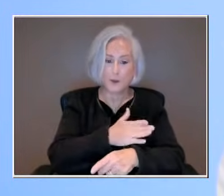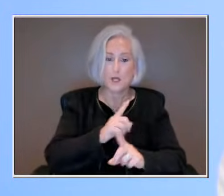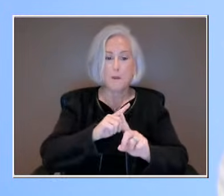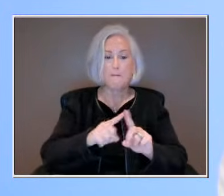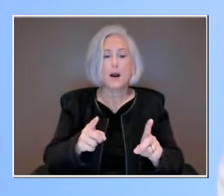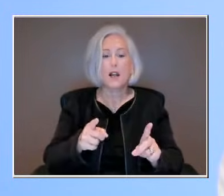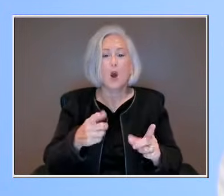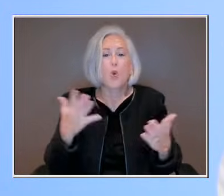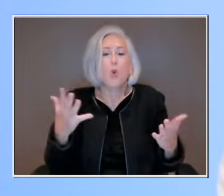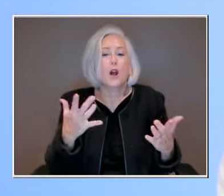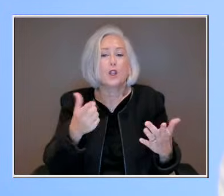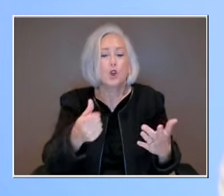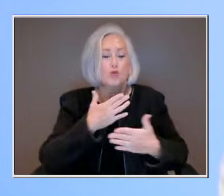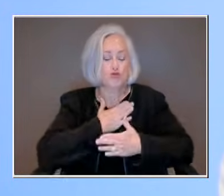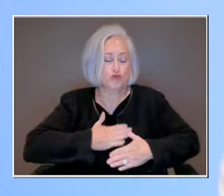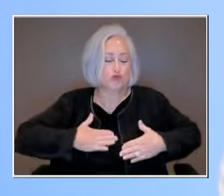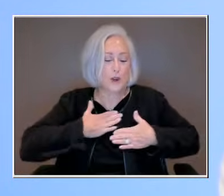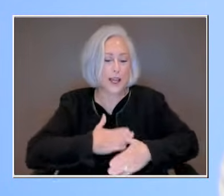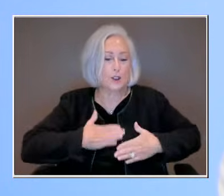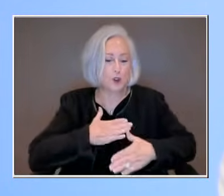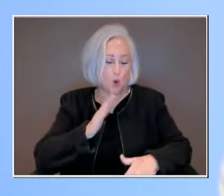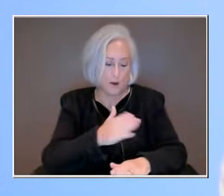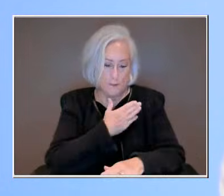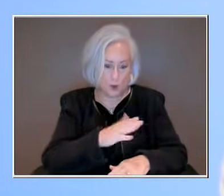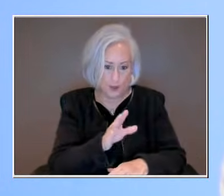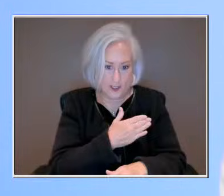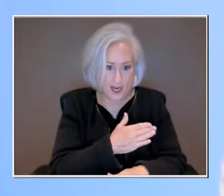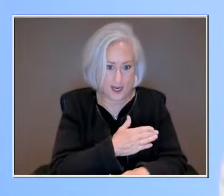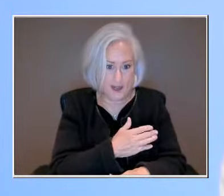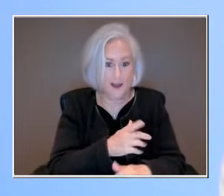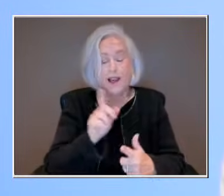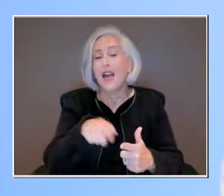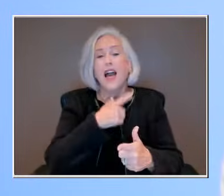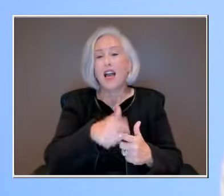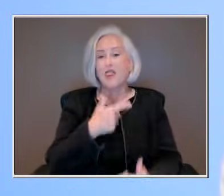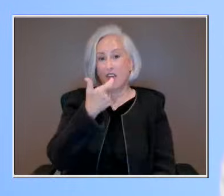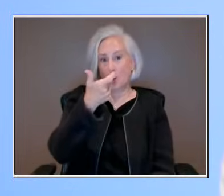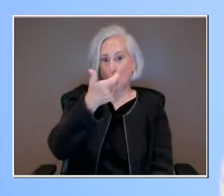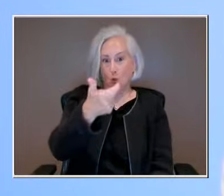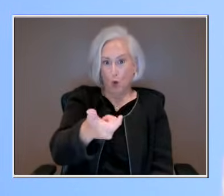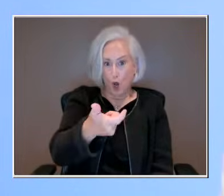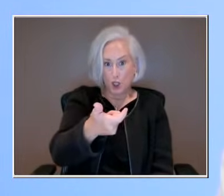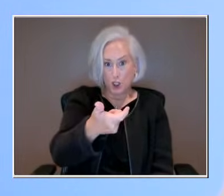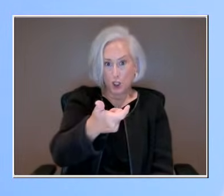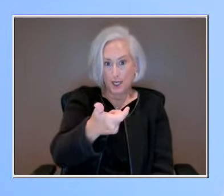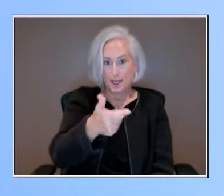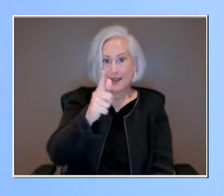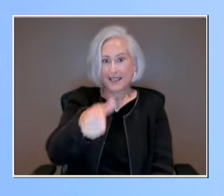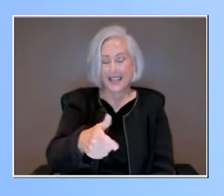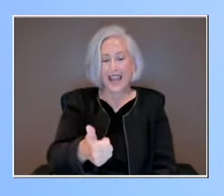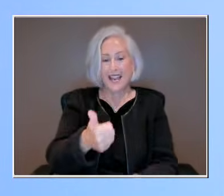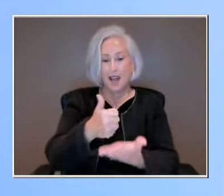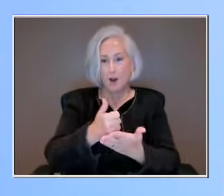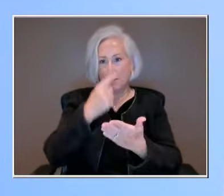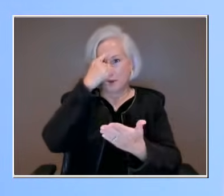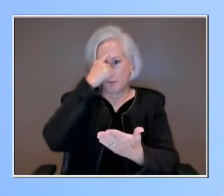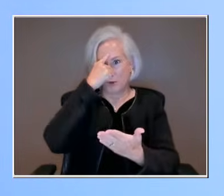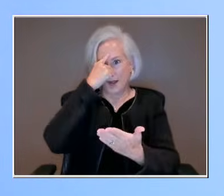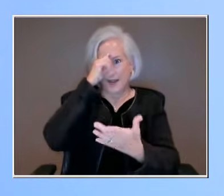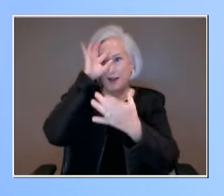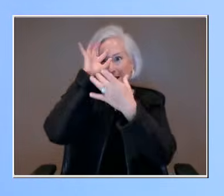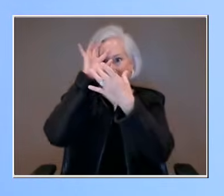what you find enjoyment from. But then also watching can be a way to engage the brain too. So watching somebody play the